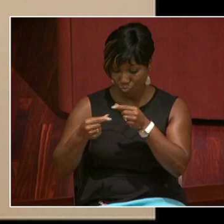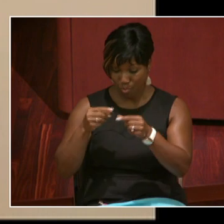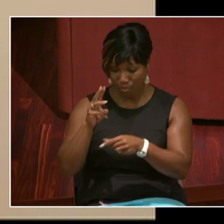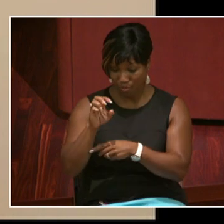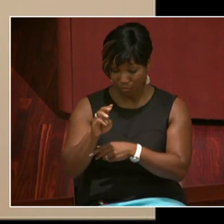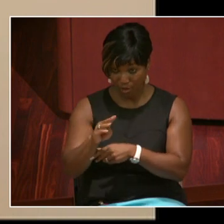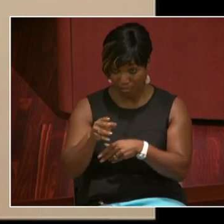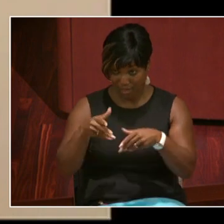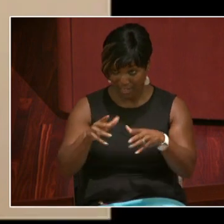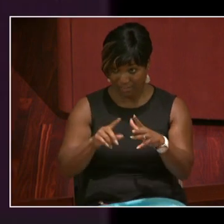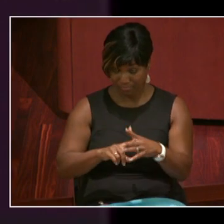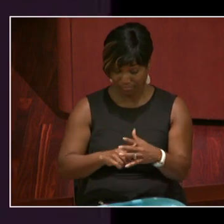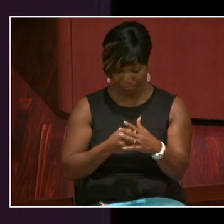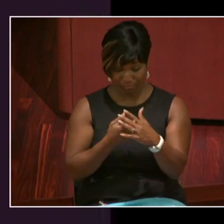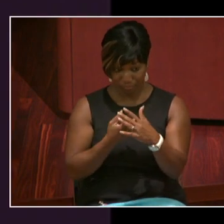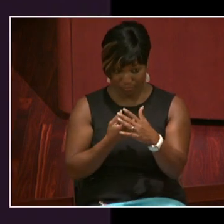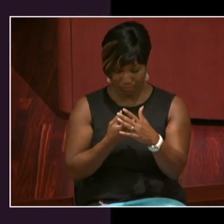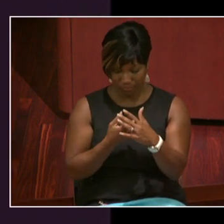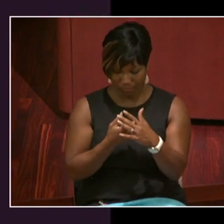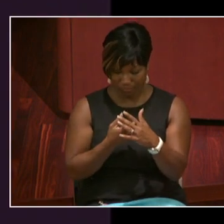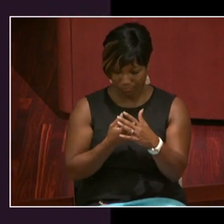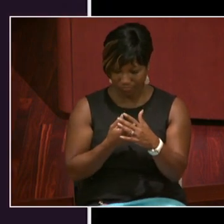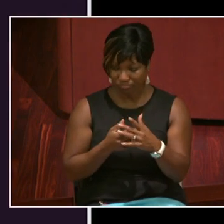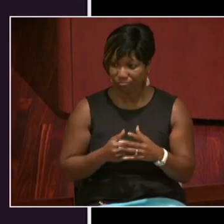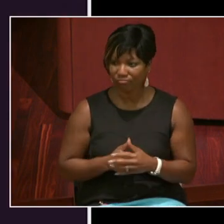ahead, let's get started.